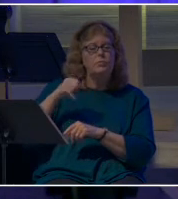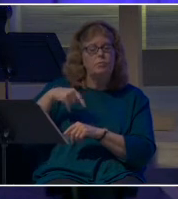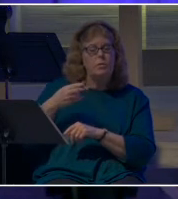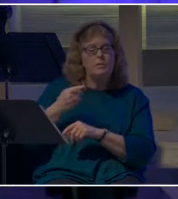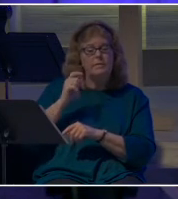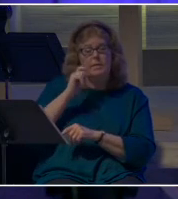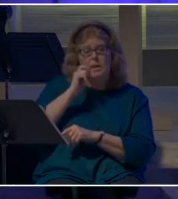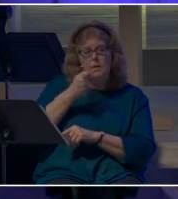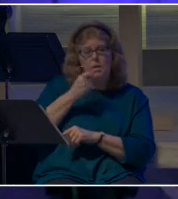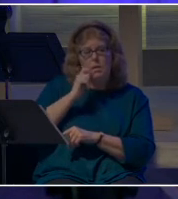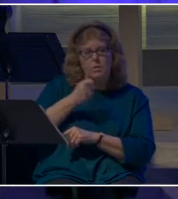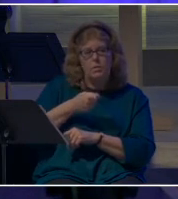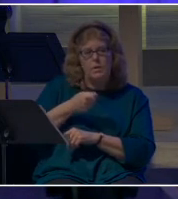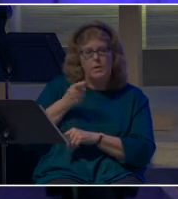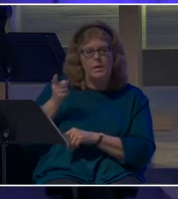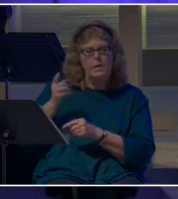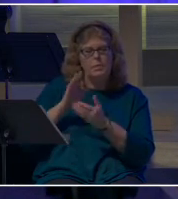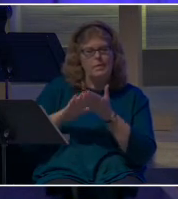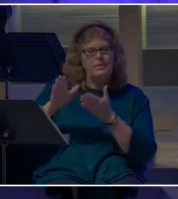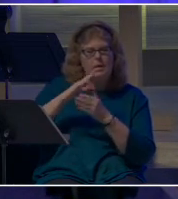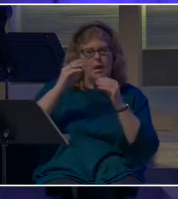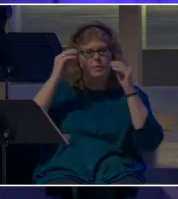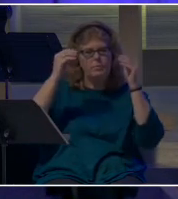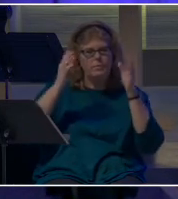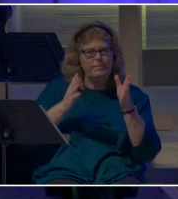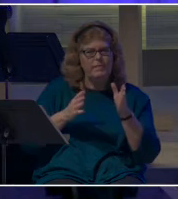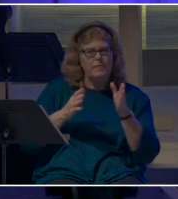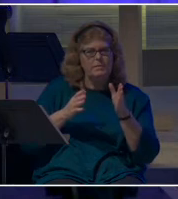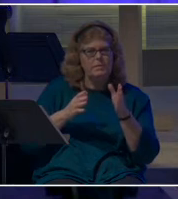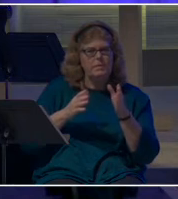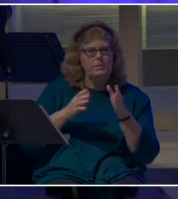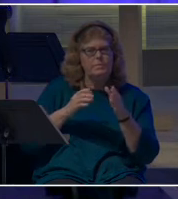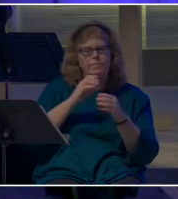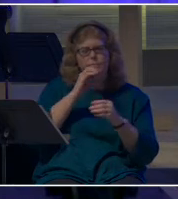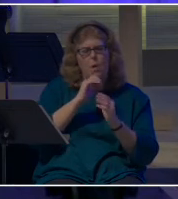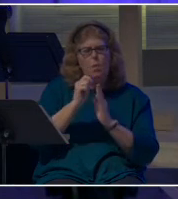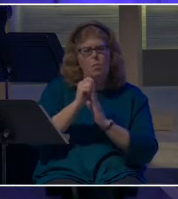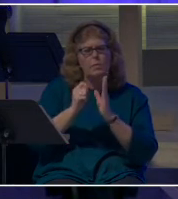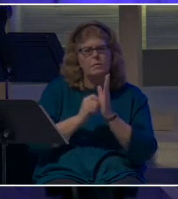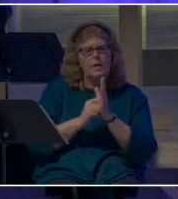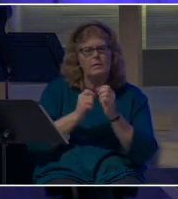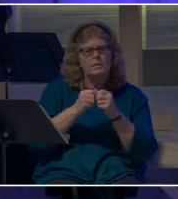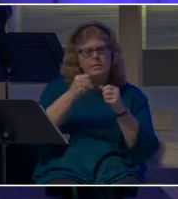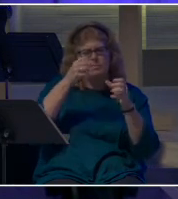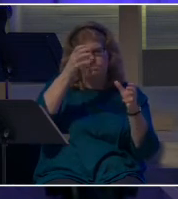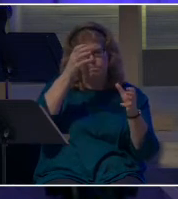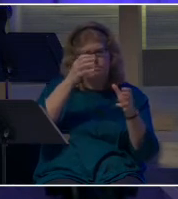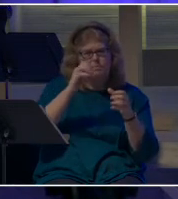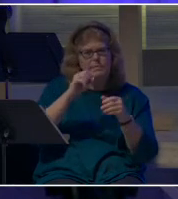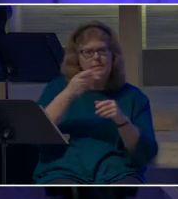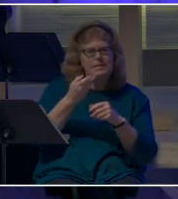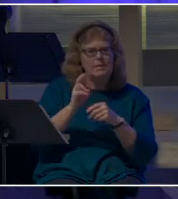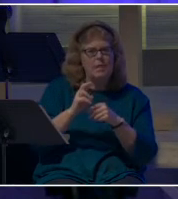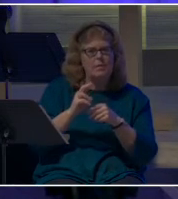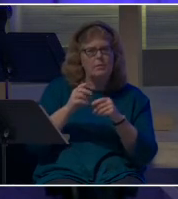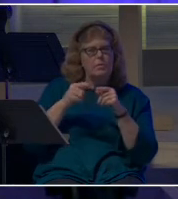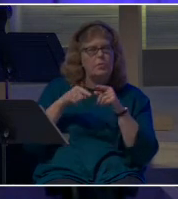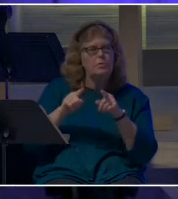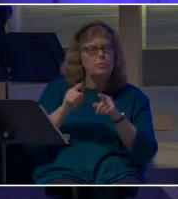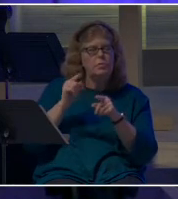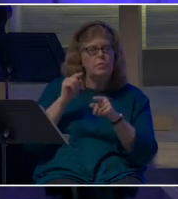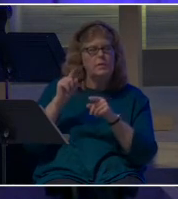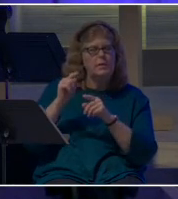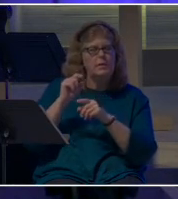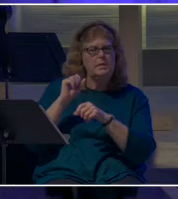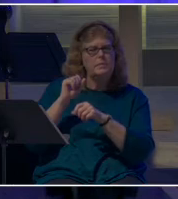Hungary, he was a college professor. He was an Old Testament scholar. And during his tenure at